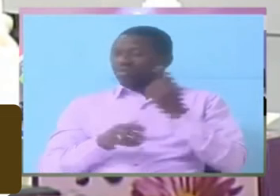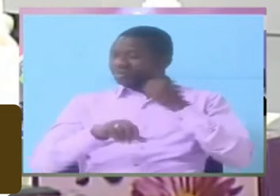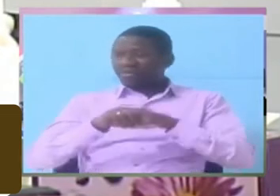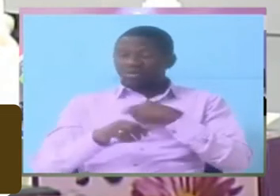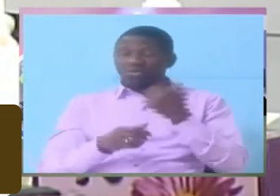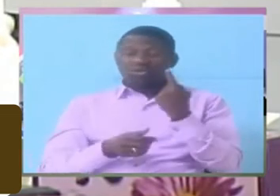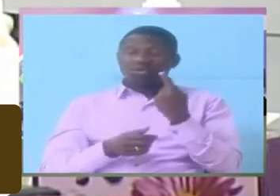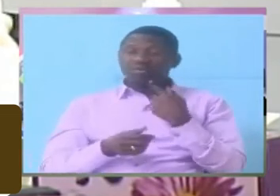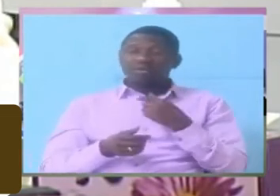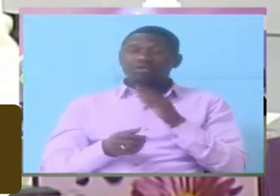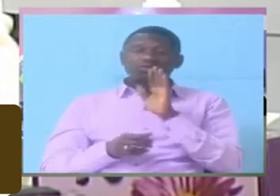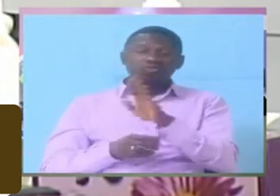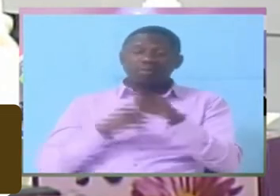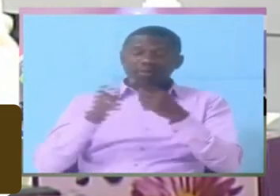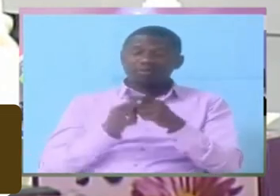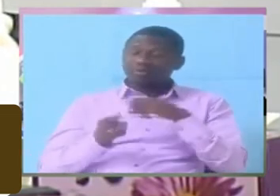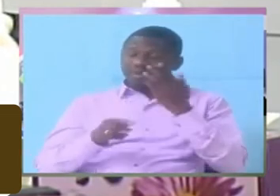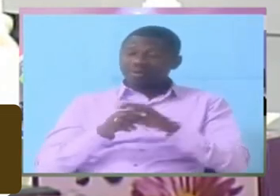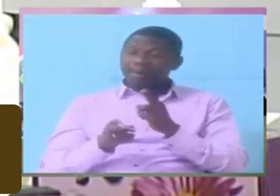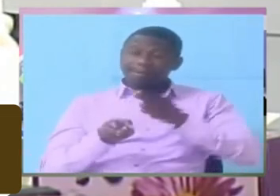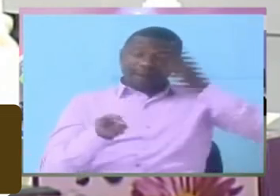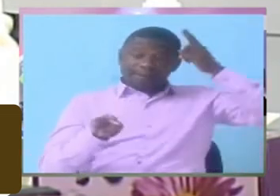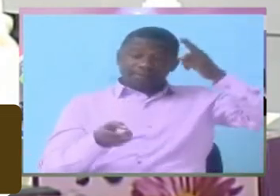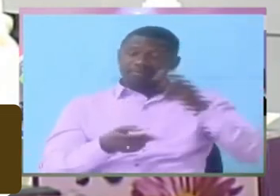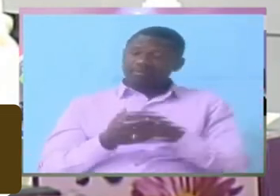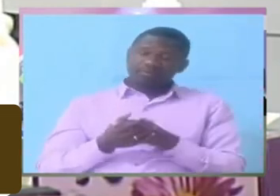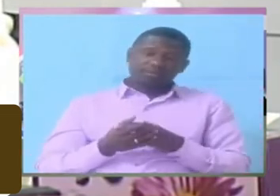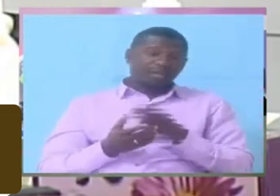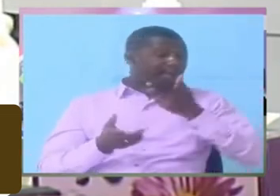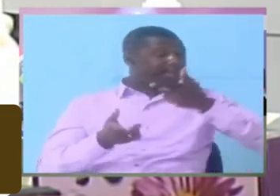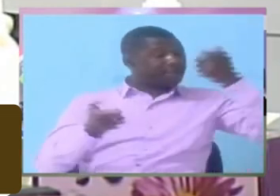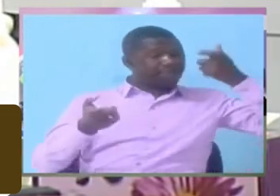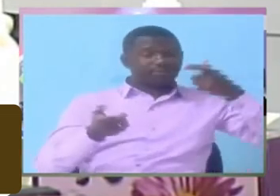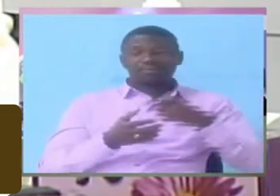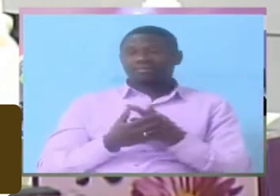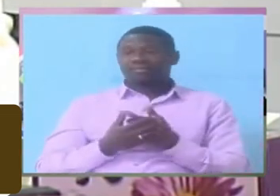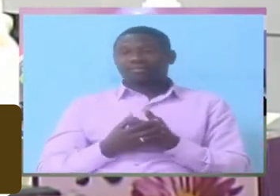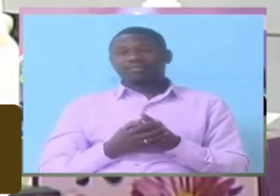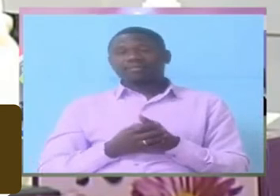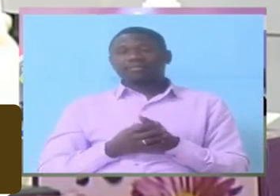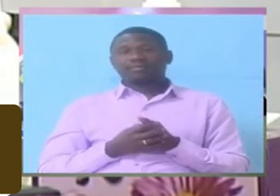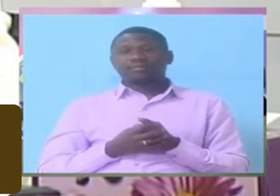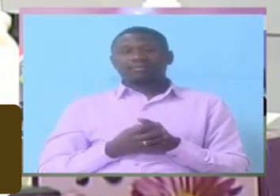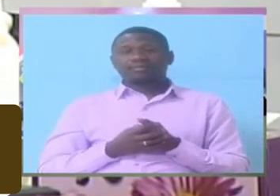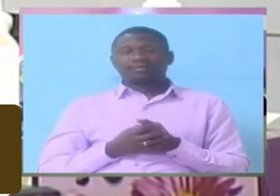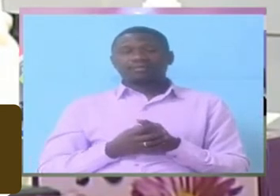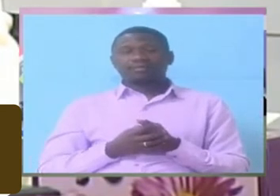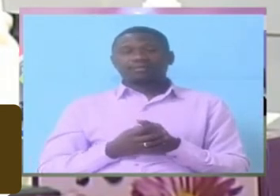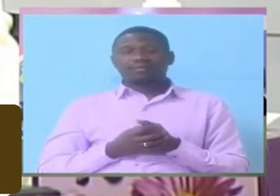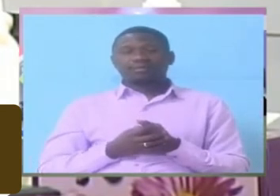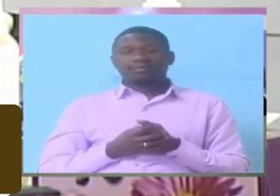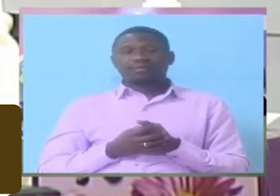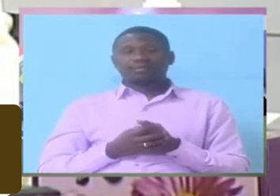stop in that, they open fire. Modol ha ibukani danti nyaro damanade ikakido bondile ka faitu modol. That is for